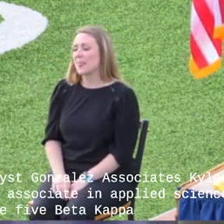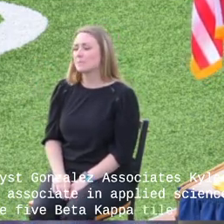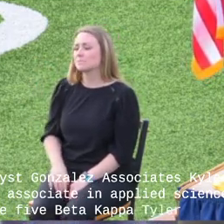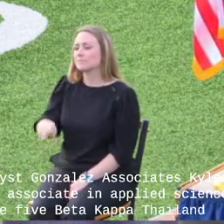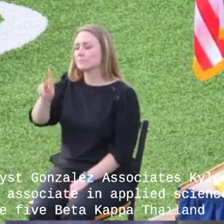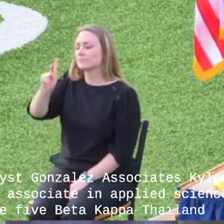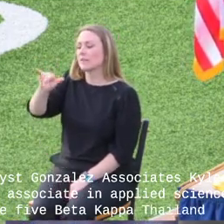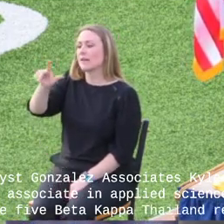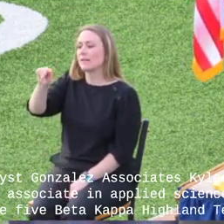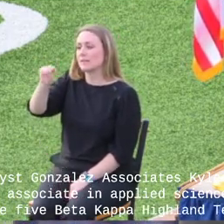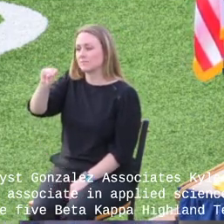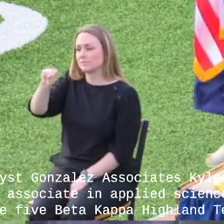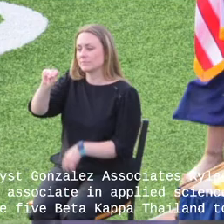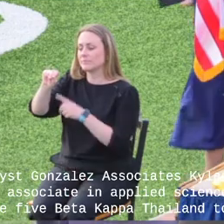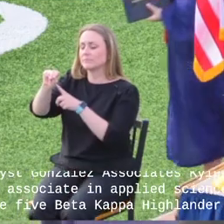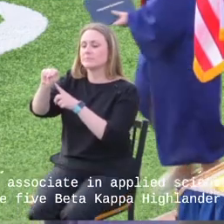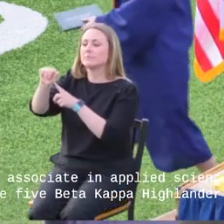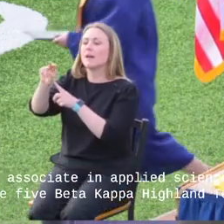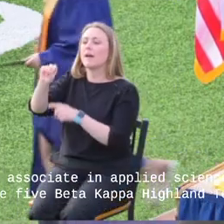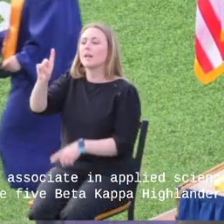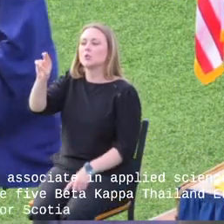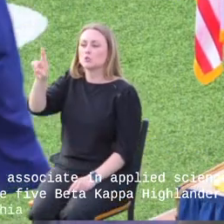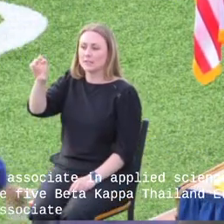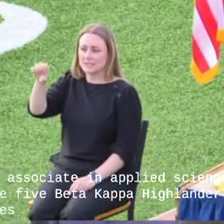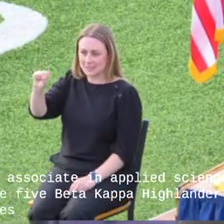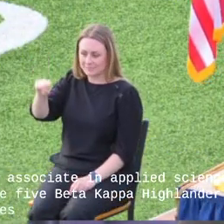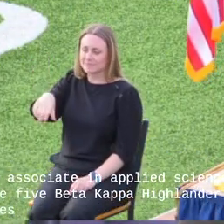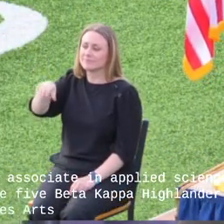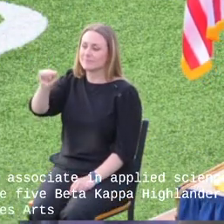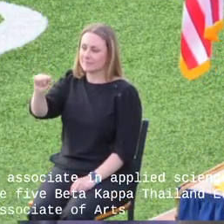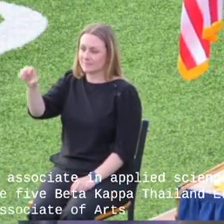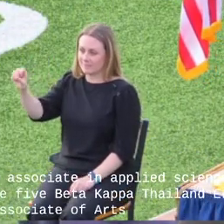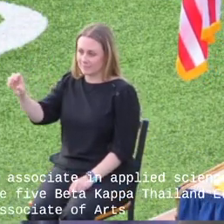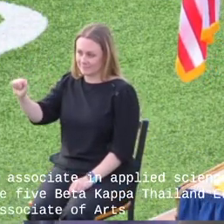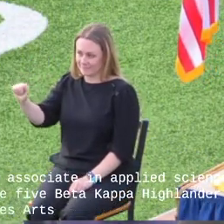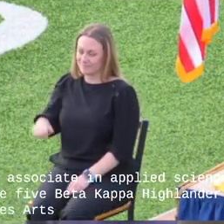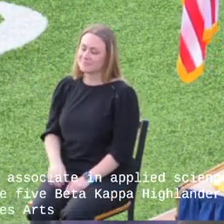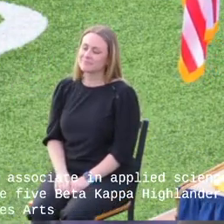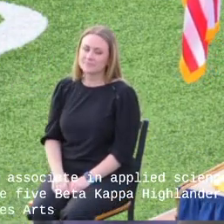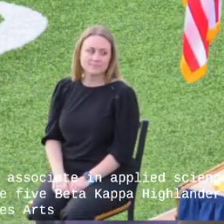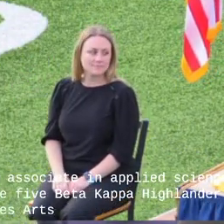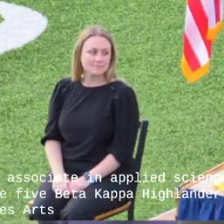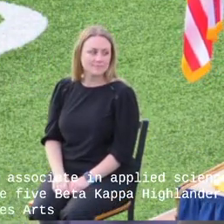Kylan Jerez Andrus, Associate in Arts.